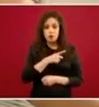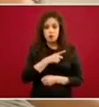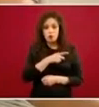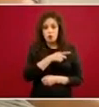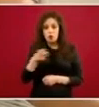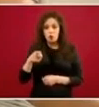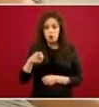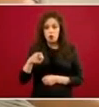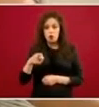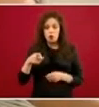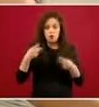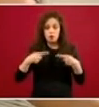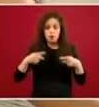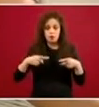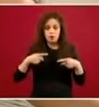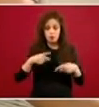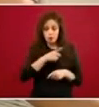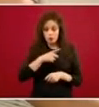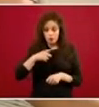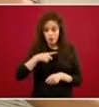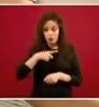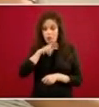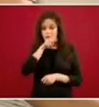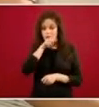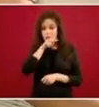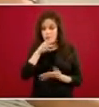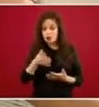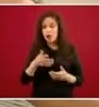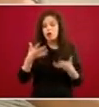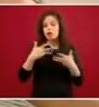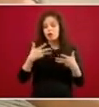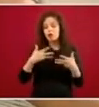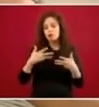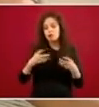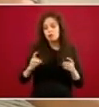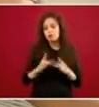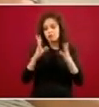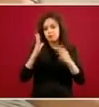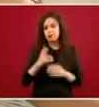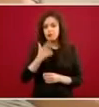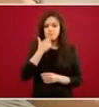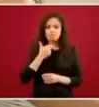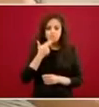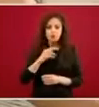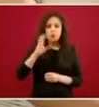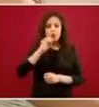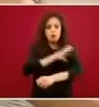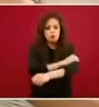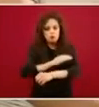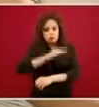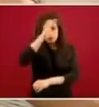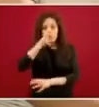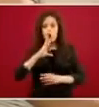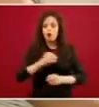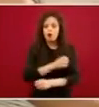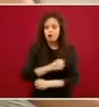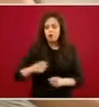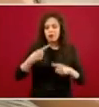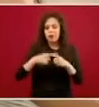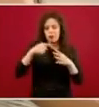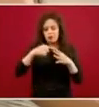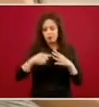deaths that are actually not patients that are not senior citizens or do not have any of the chronic